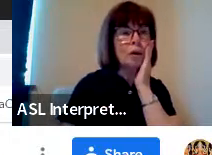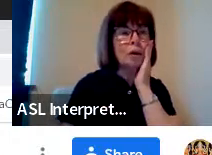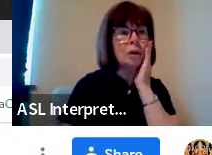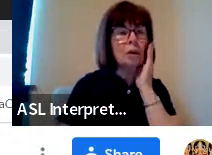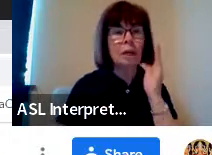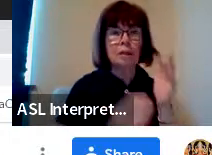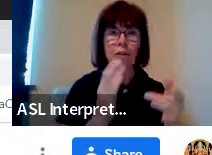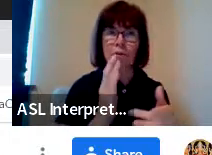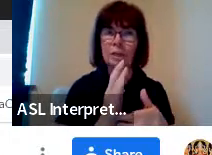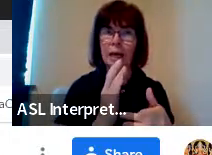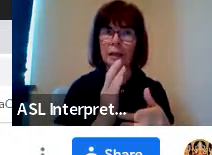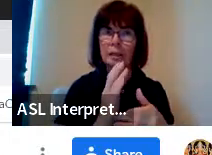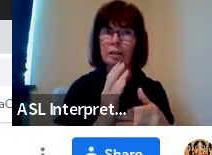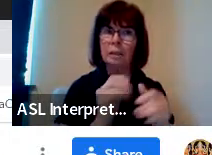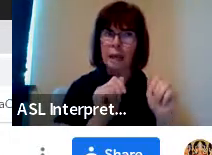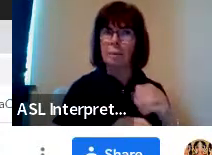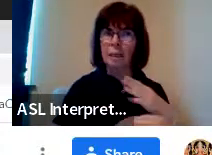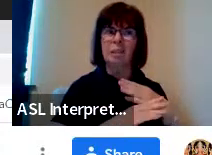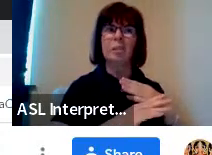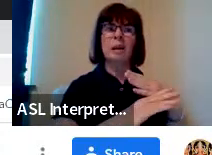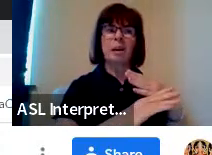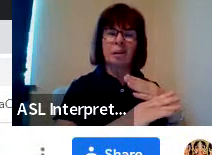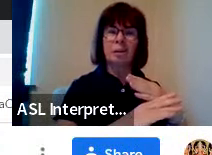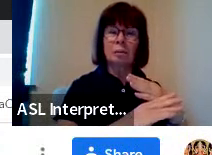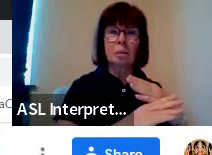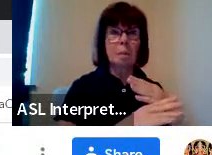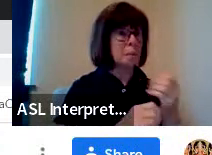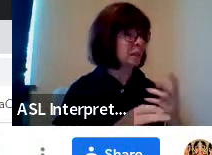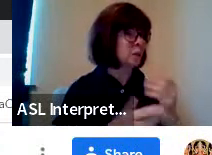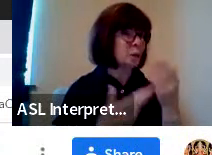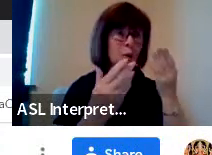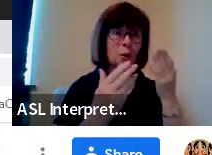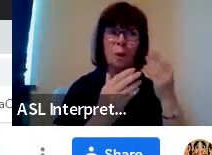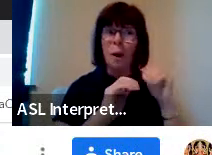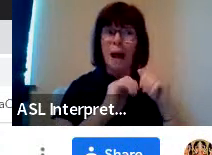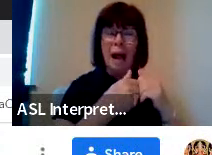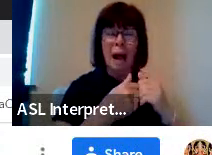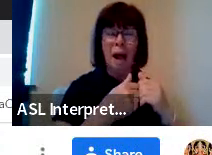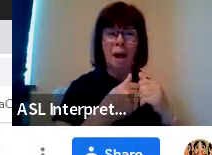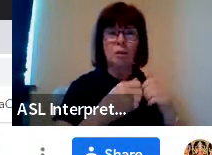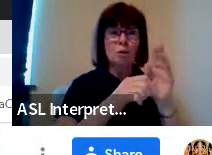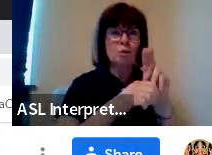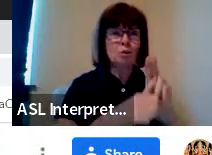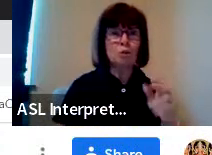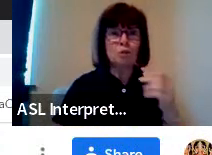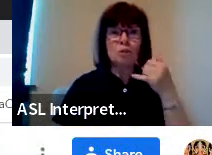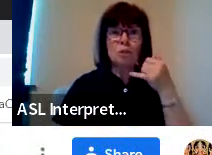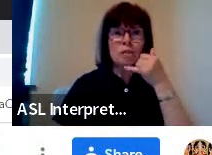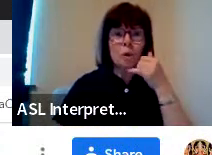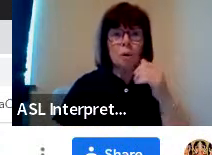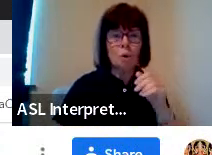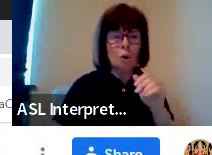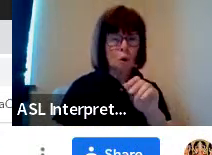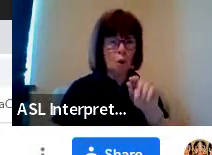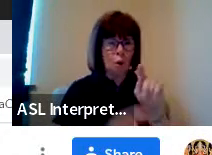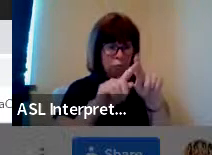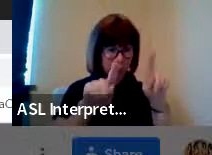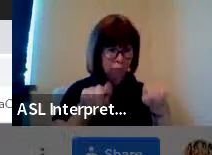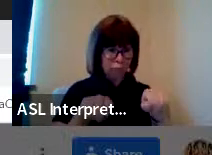becomes a barrier because a lot of them don't know how to use a phone or how to scan a barcode. And so